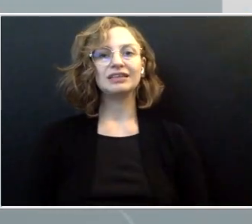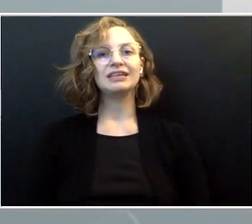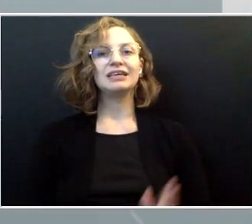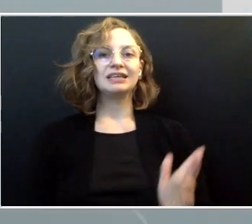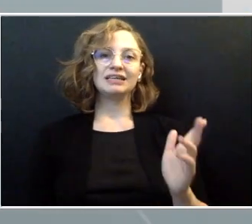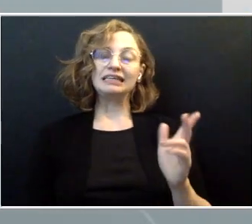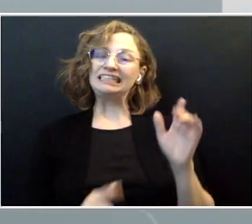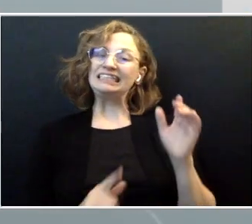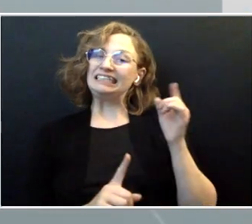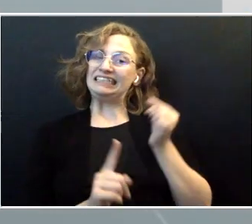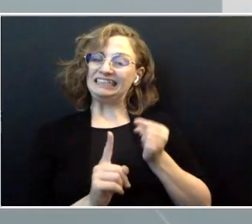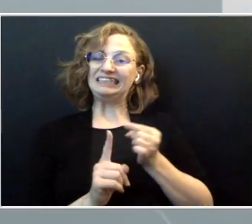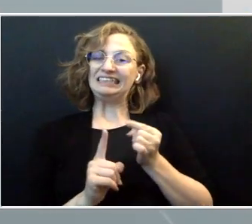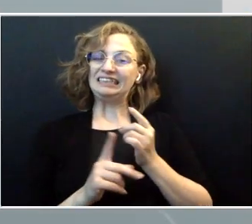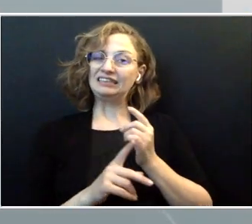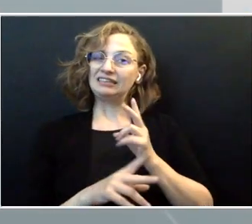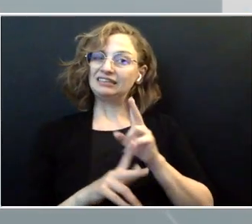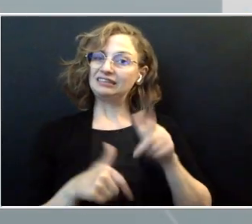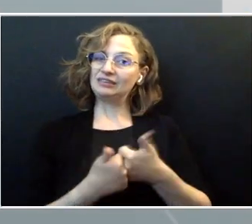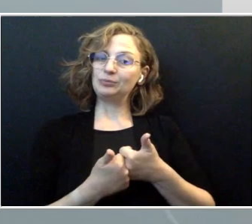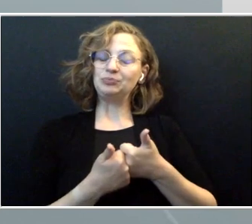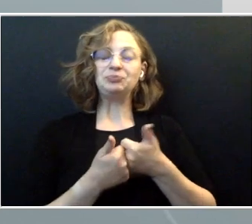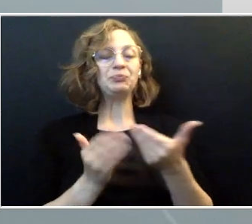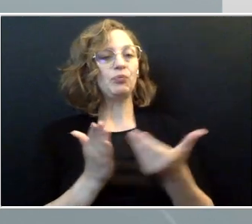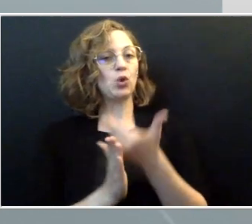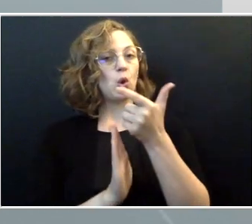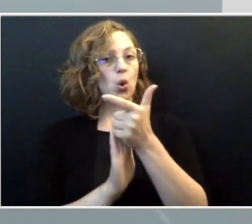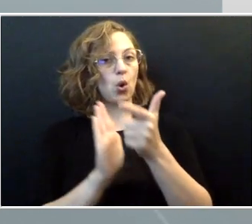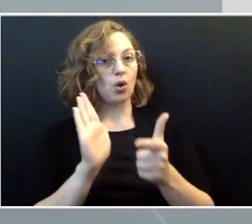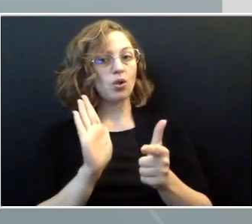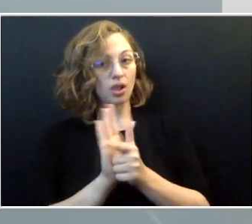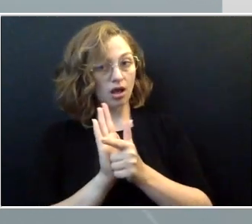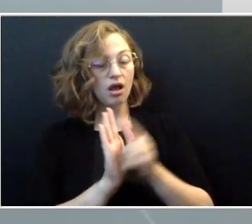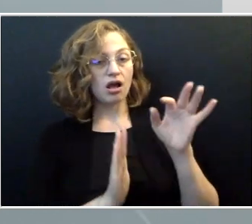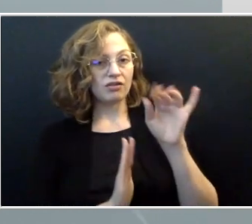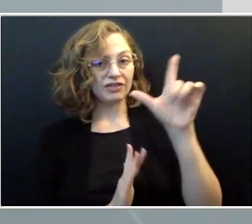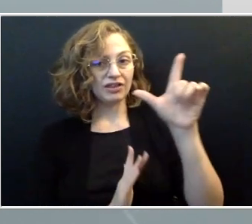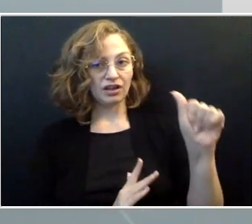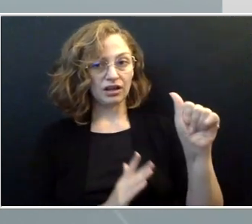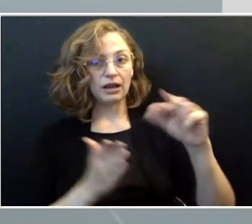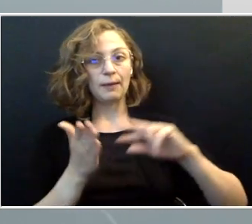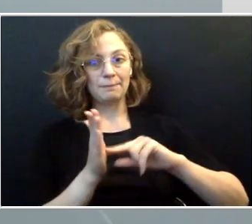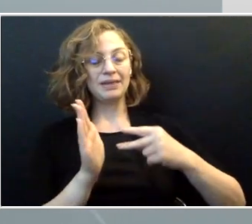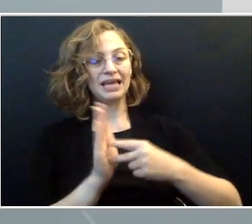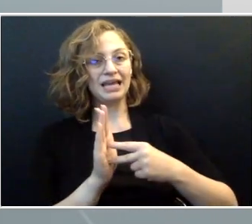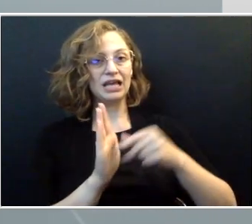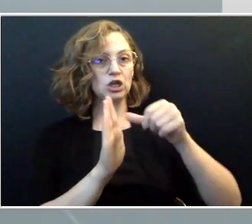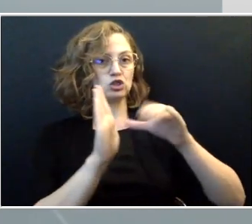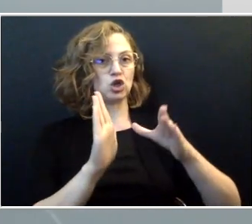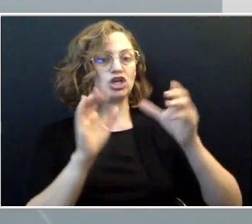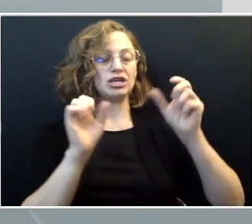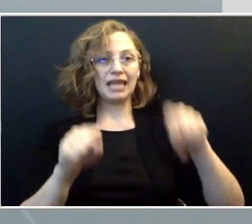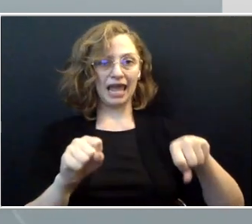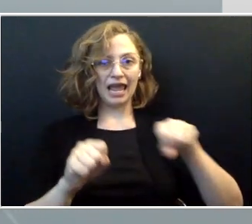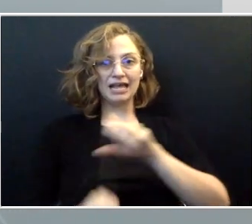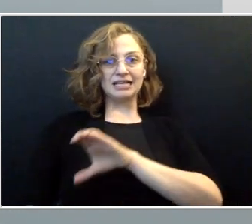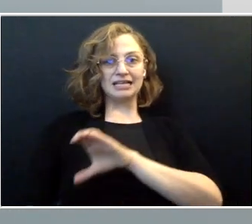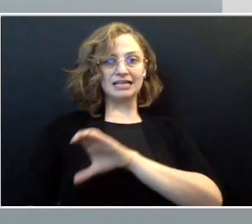new law in the state of Florida allows surgeons to perform C-section deliveries outside of